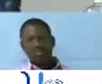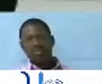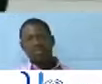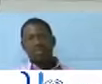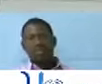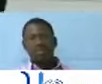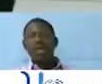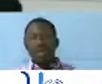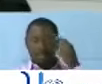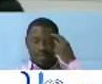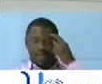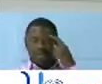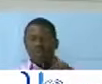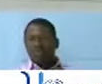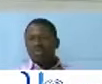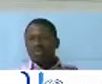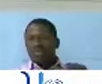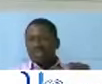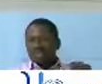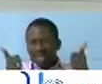I think that was sort of the beginning